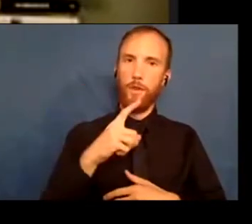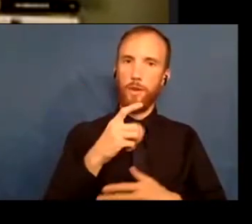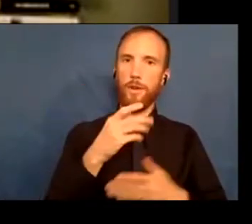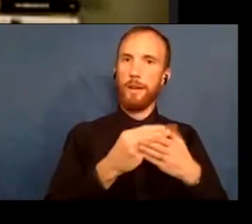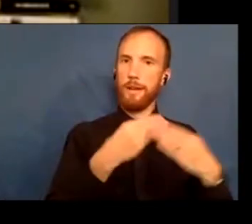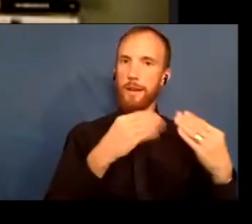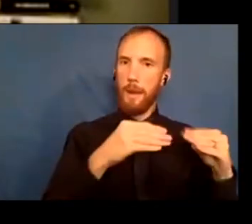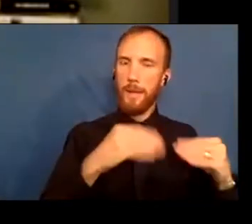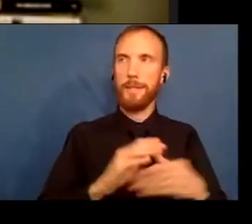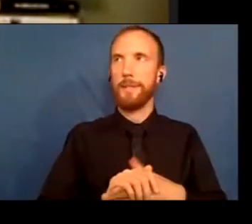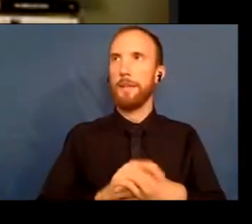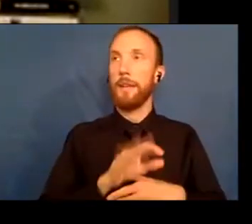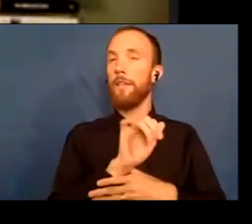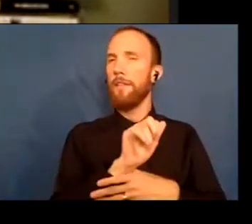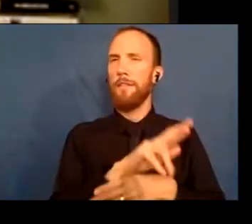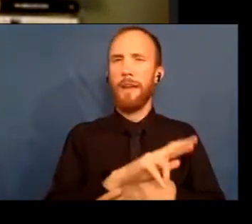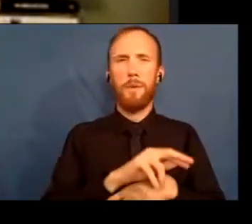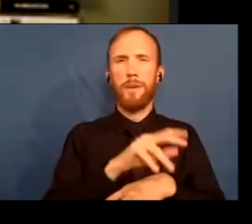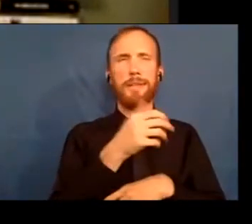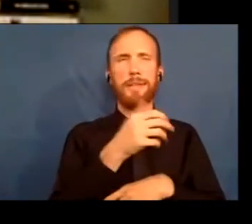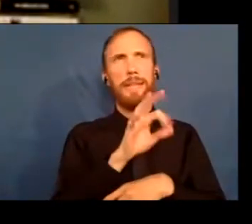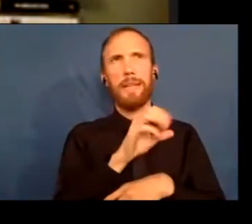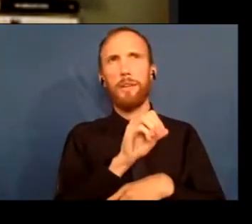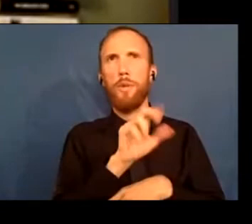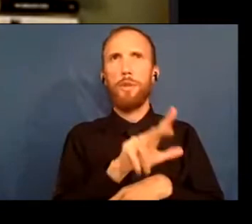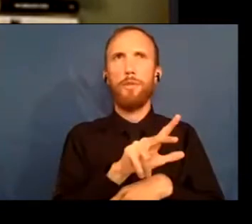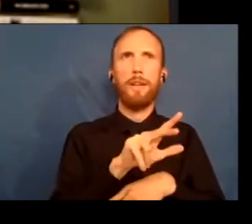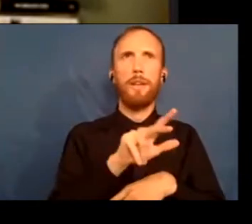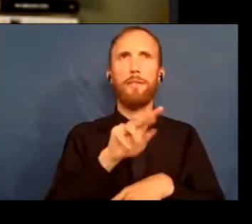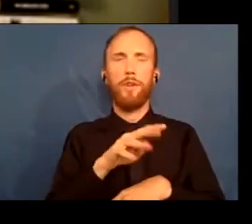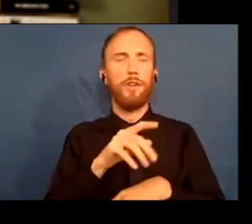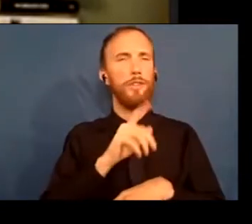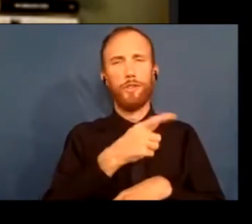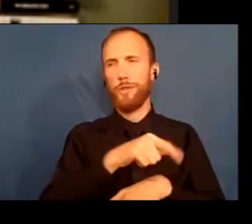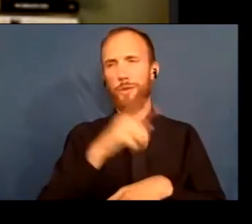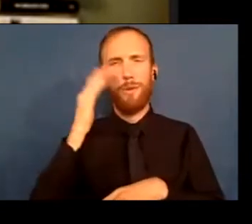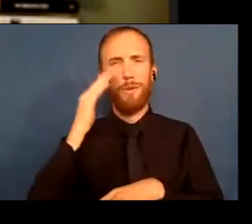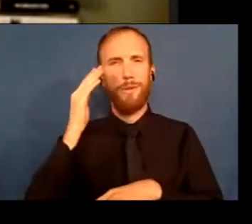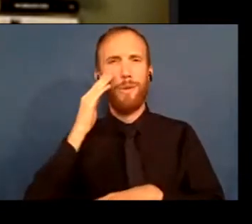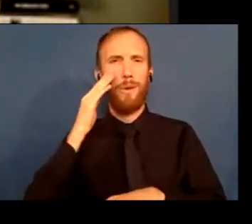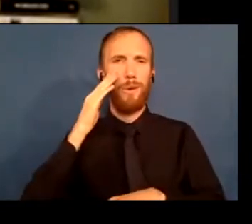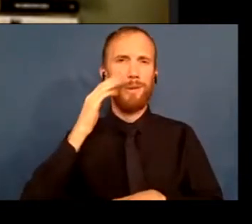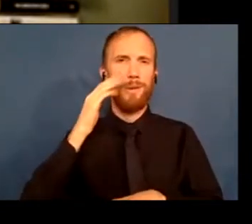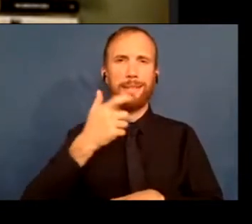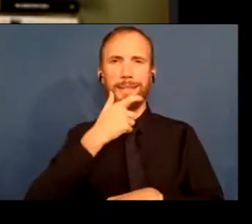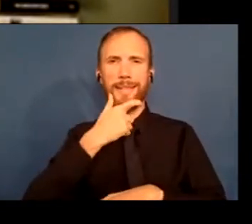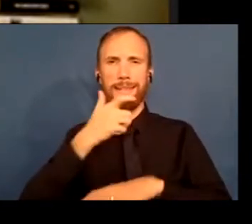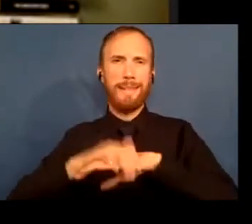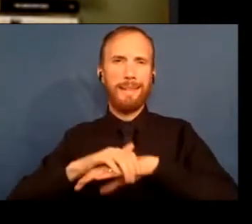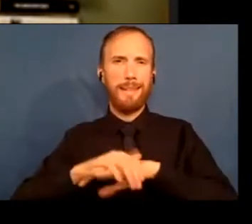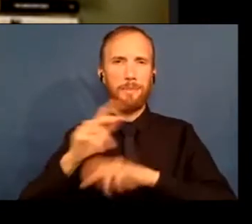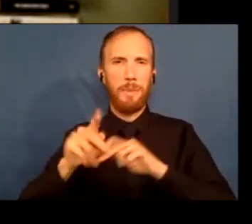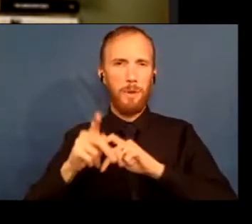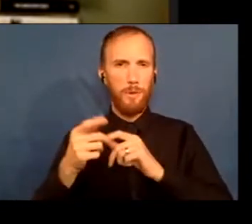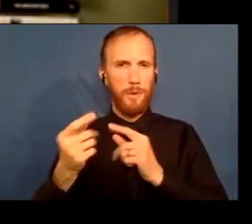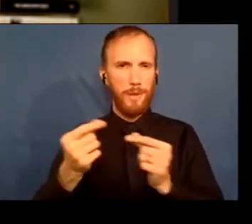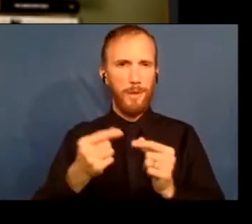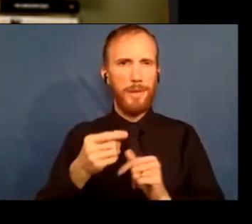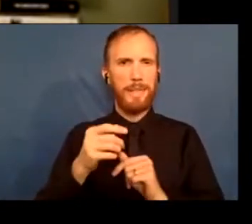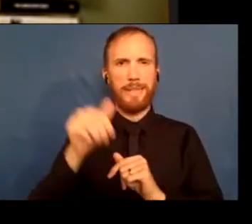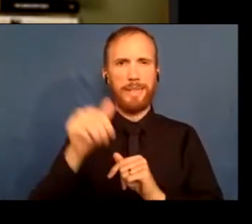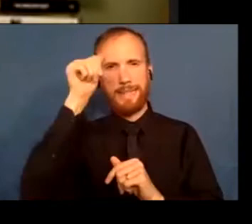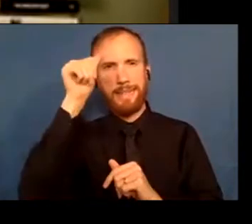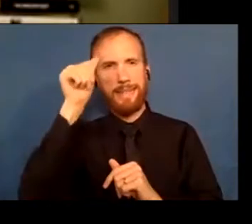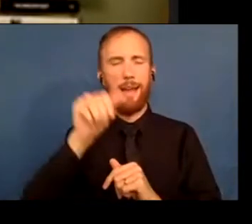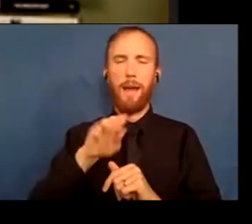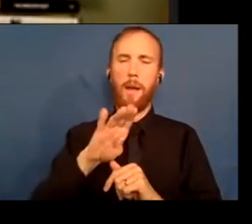1903-04, surely you knew about what the English were doing in India, what the Belgians were doing in the Congo. Surely you knew all that. It's not